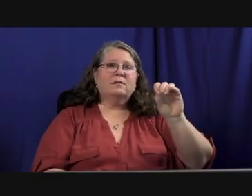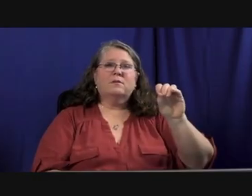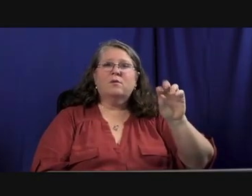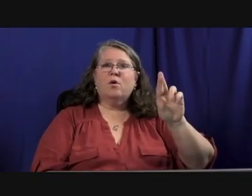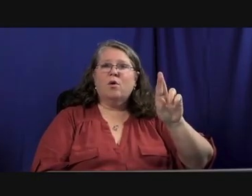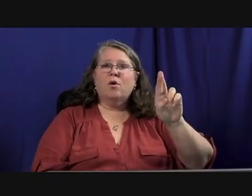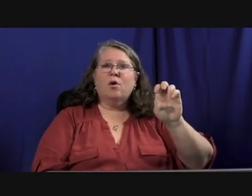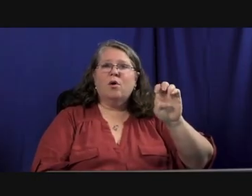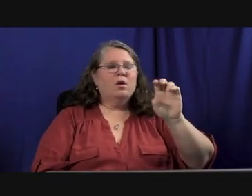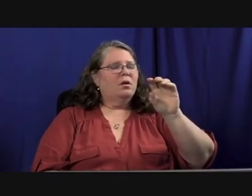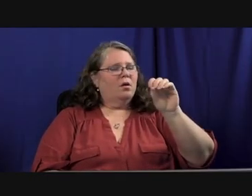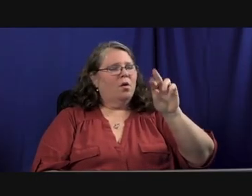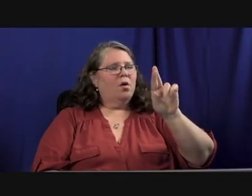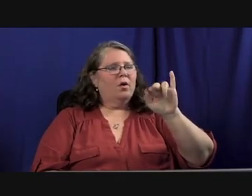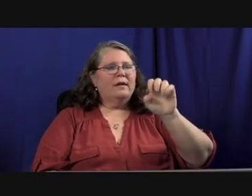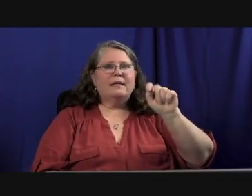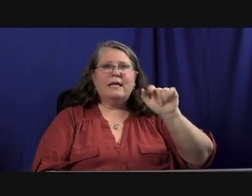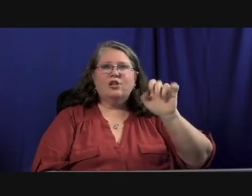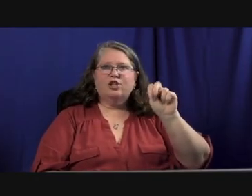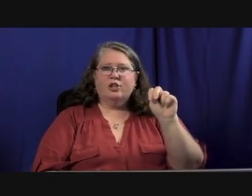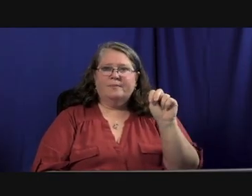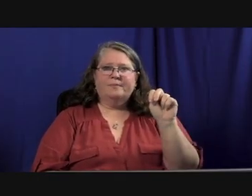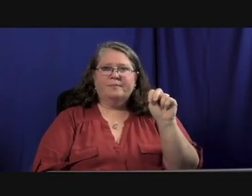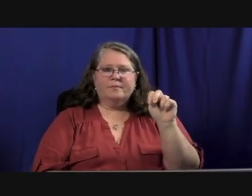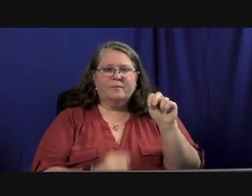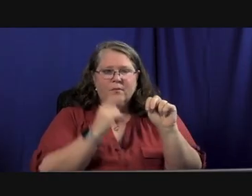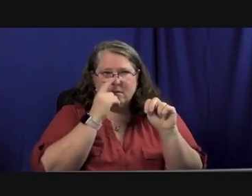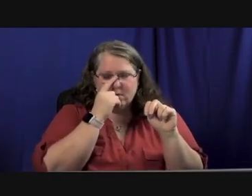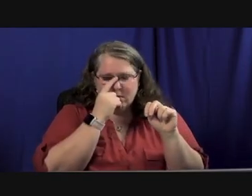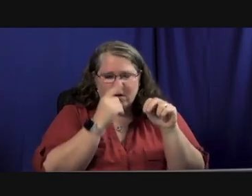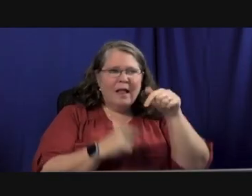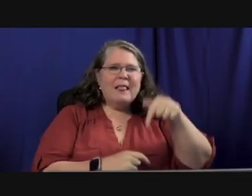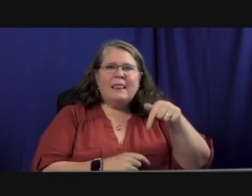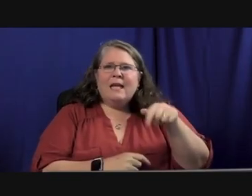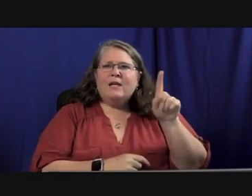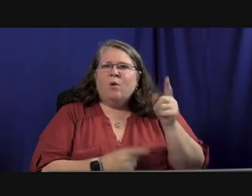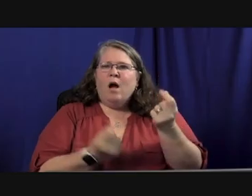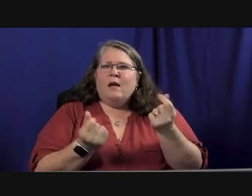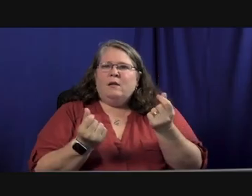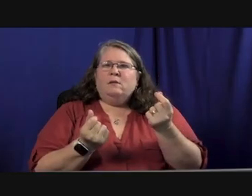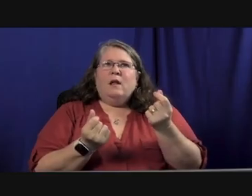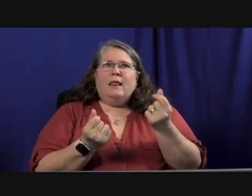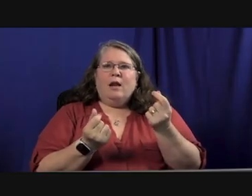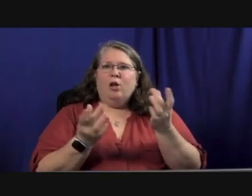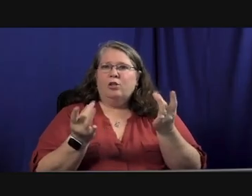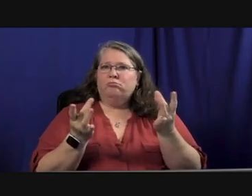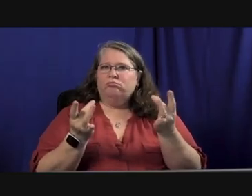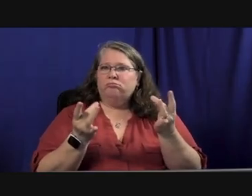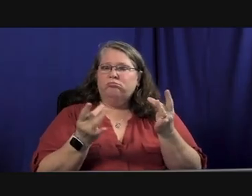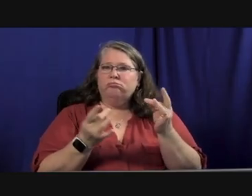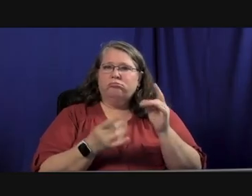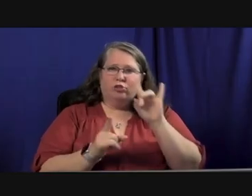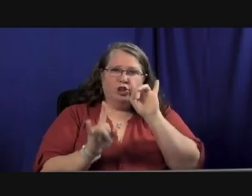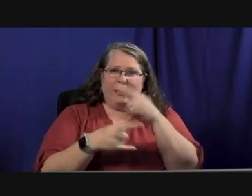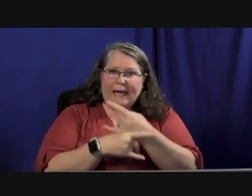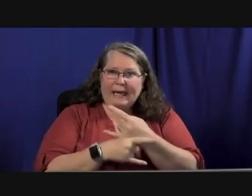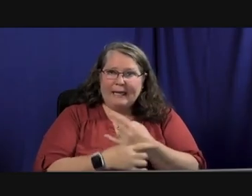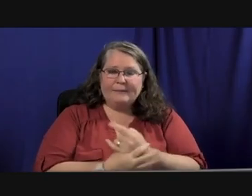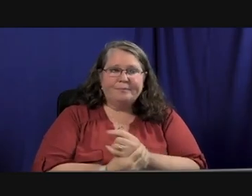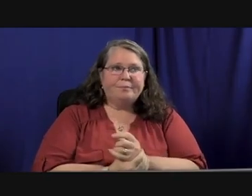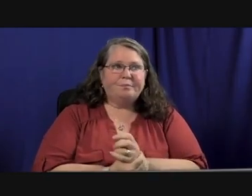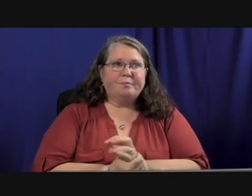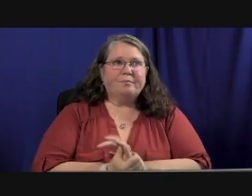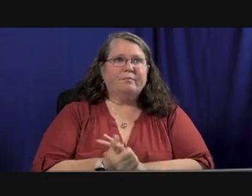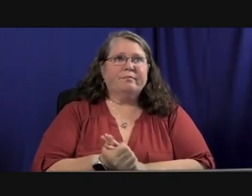The last point on this is related with orientation. And this is a bit of a